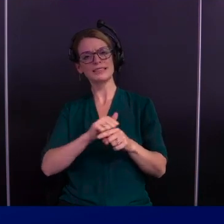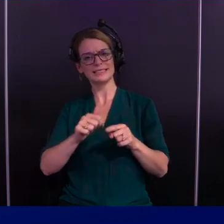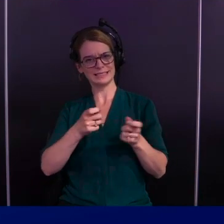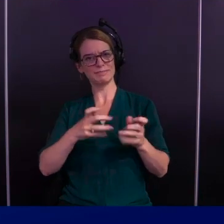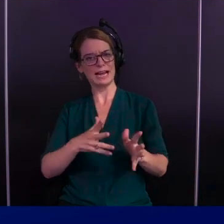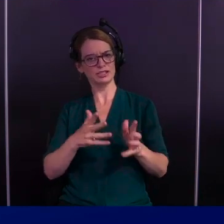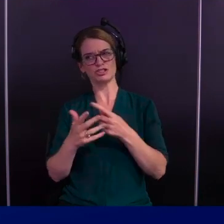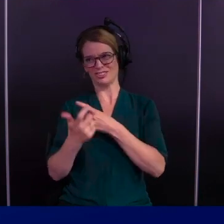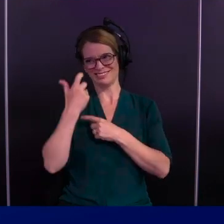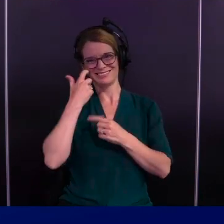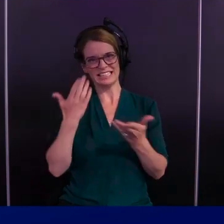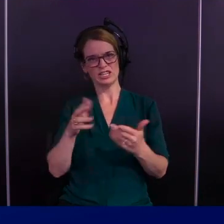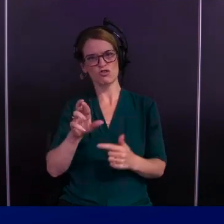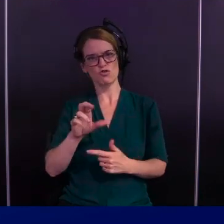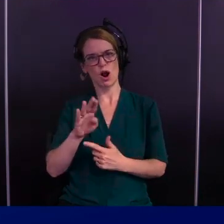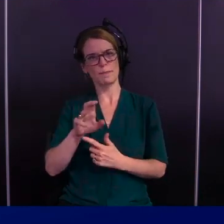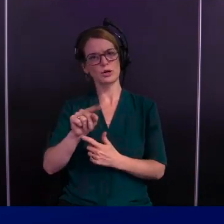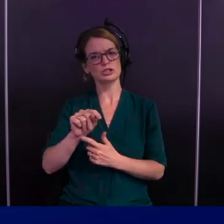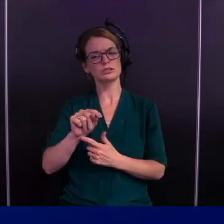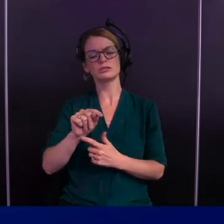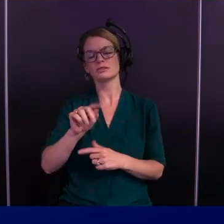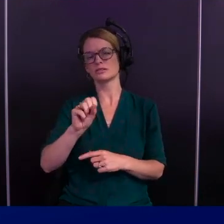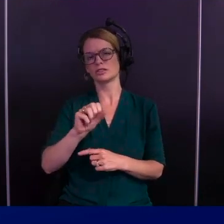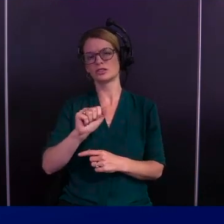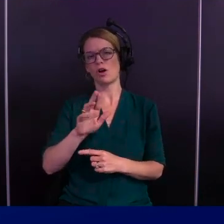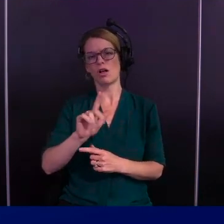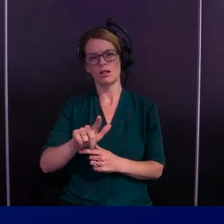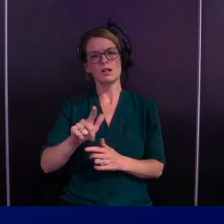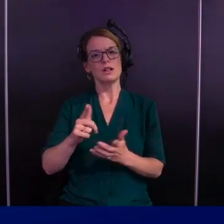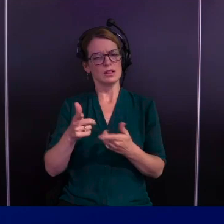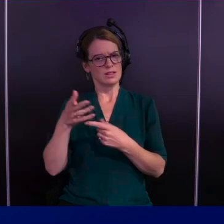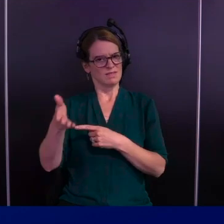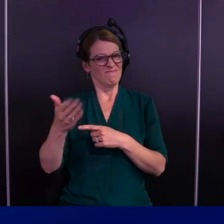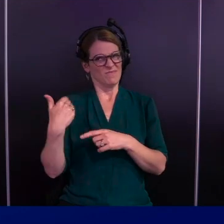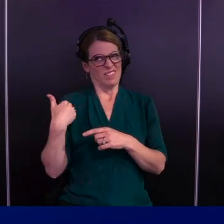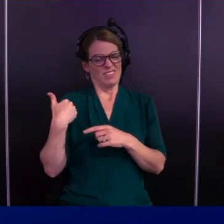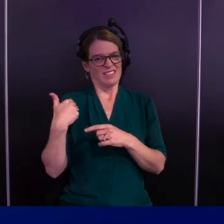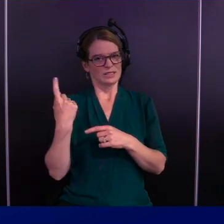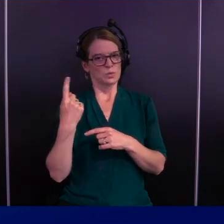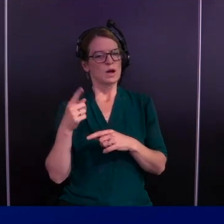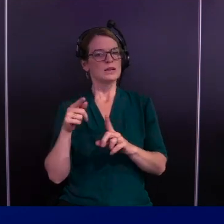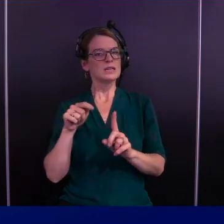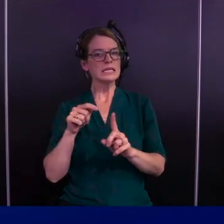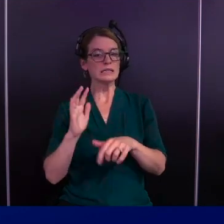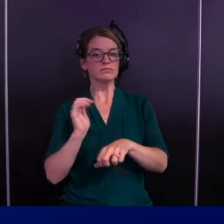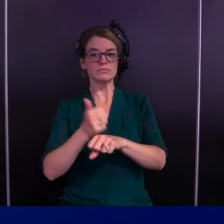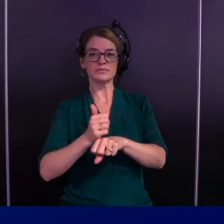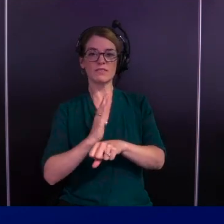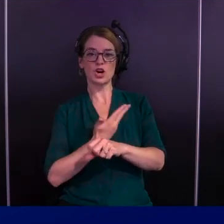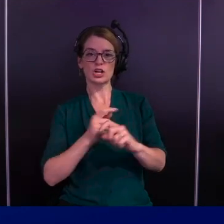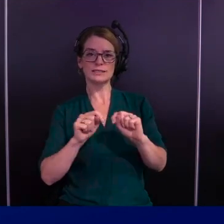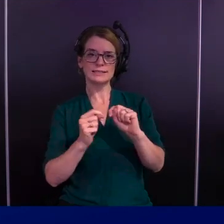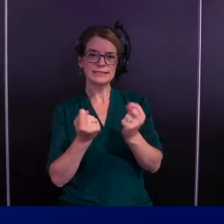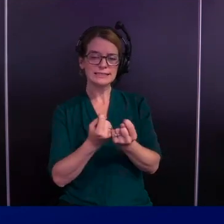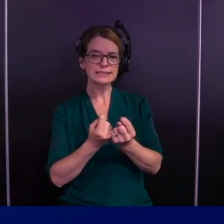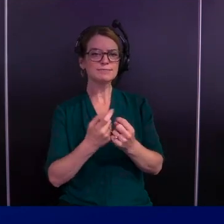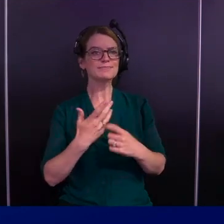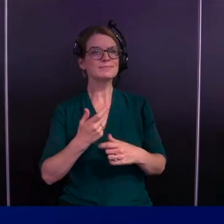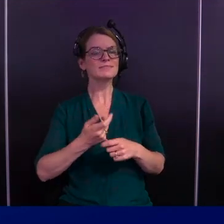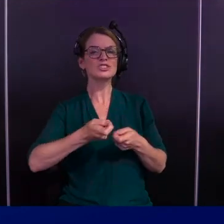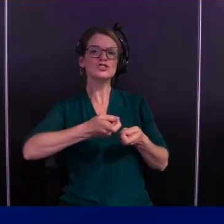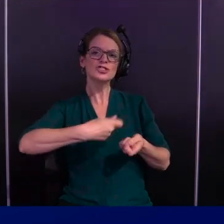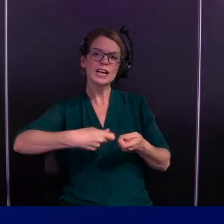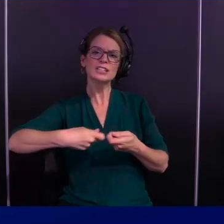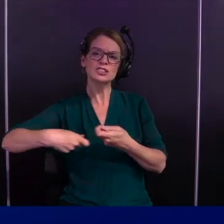Saul, he was on the last broadcast, but he implemented it for us as our team changes and evolves over time for